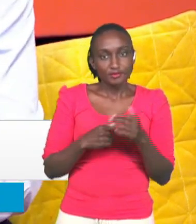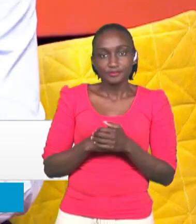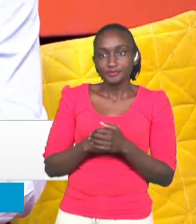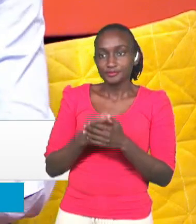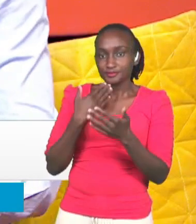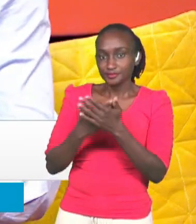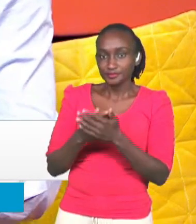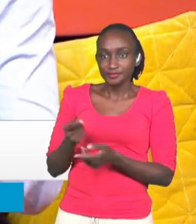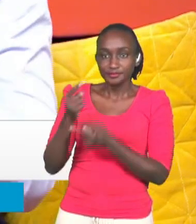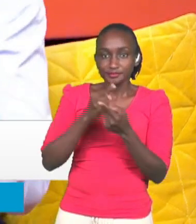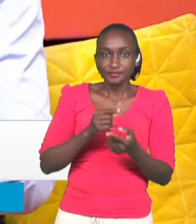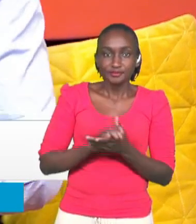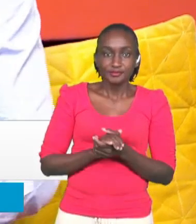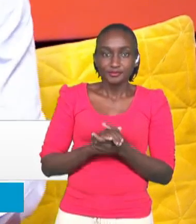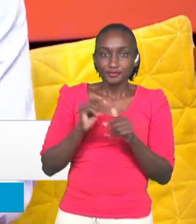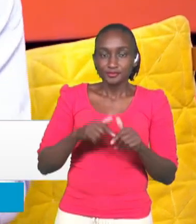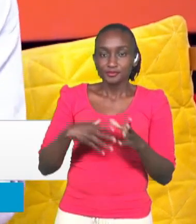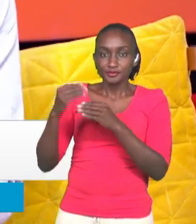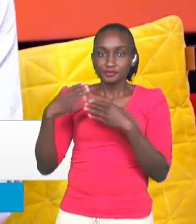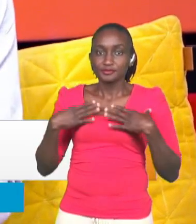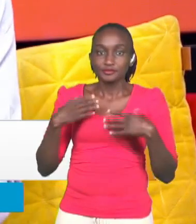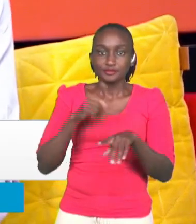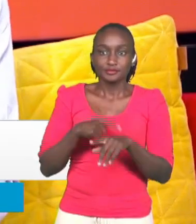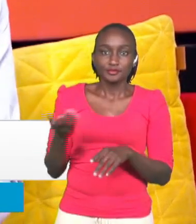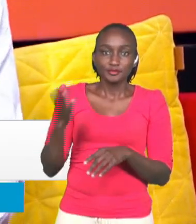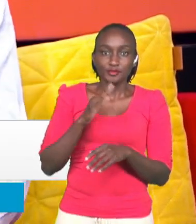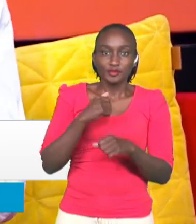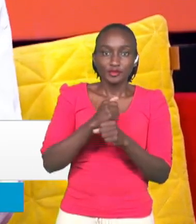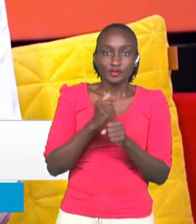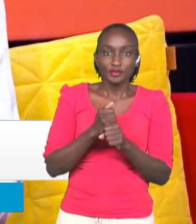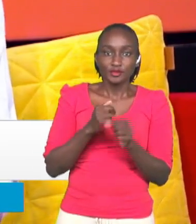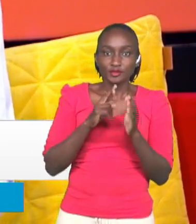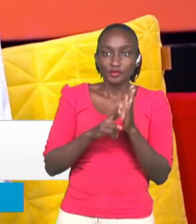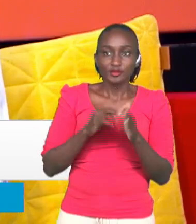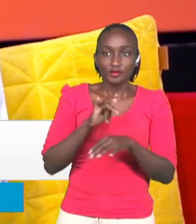so much for coming. All right. Let's take a short break. When come back, we'll be running a recording we had earlier,